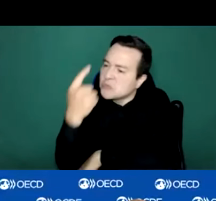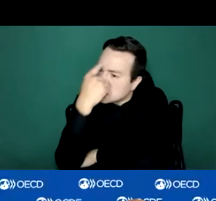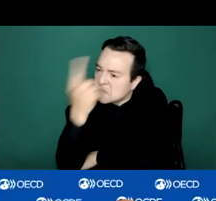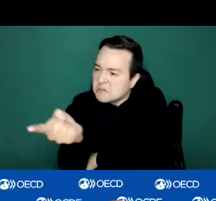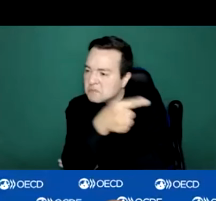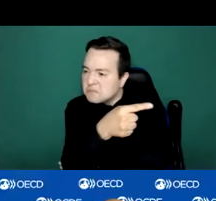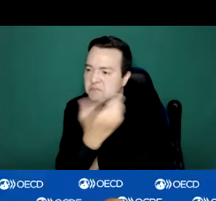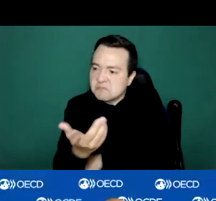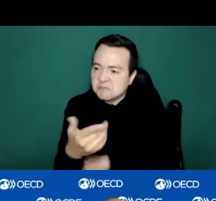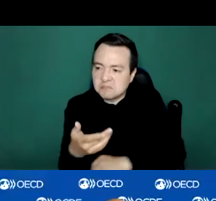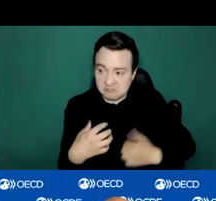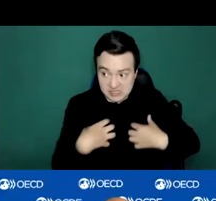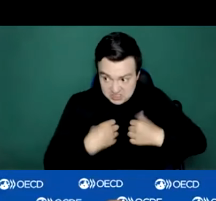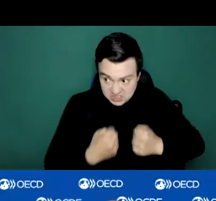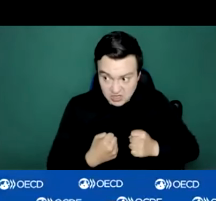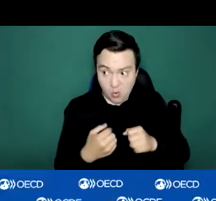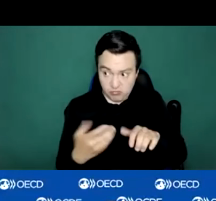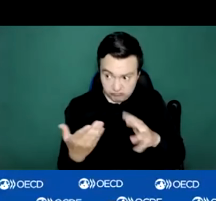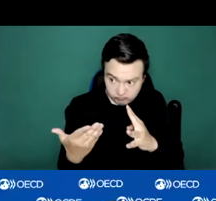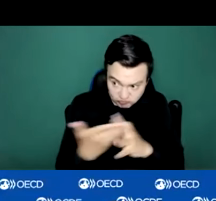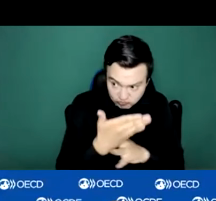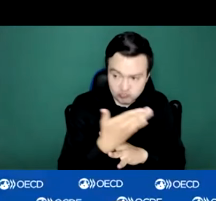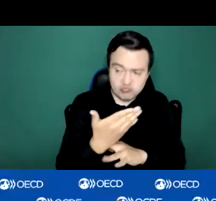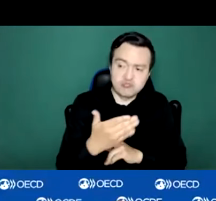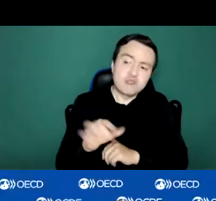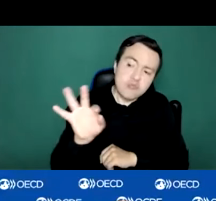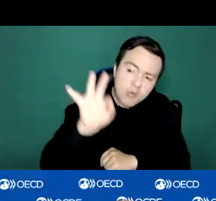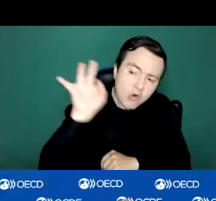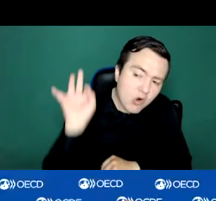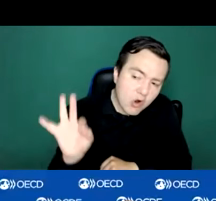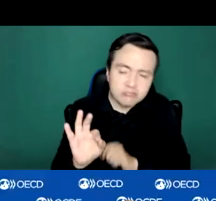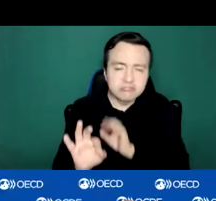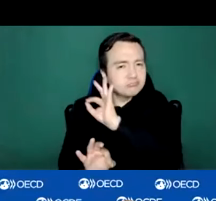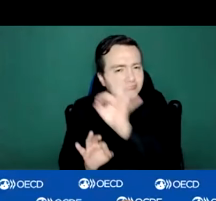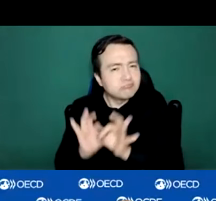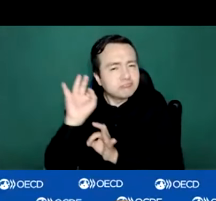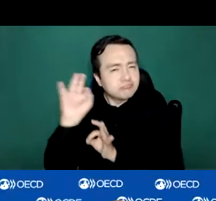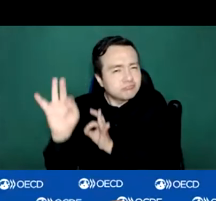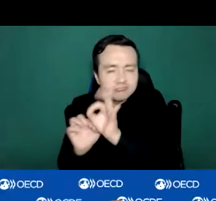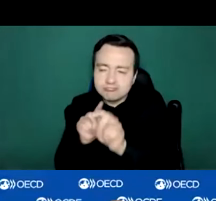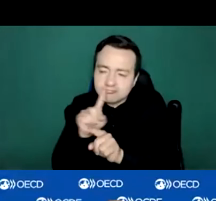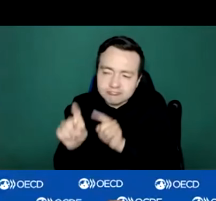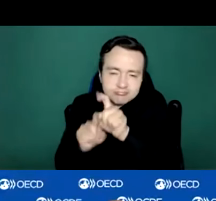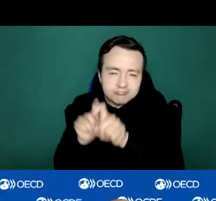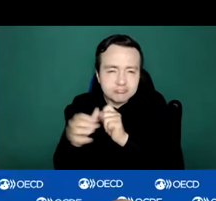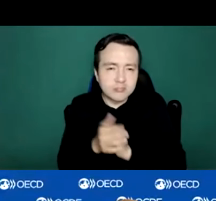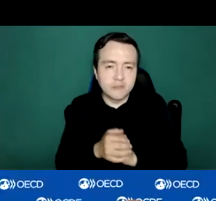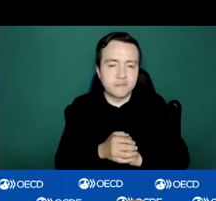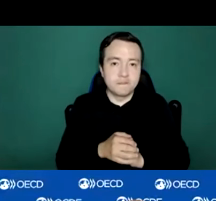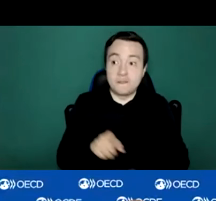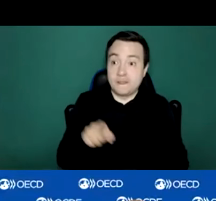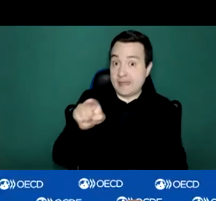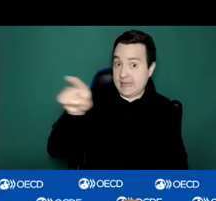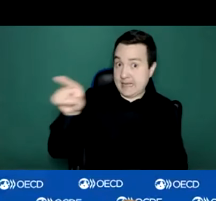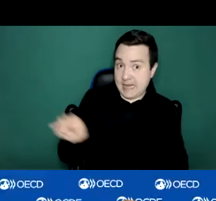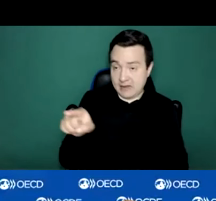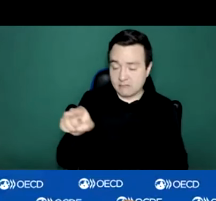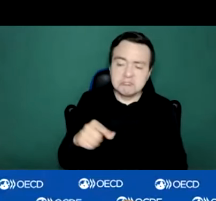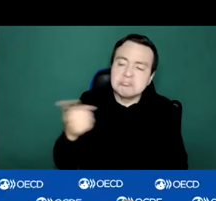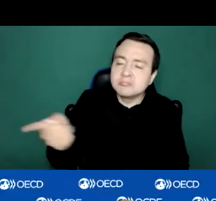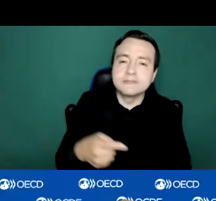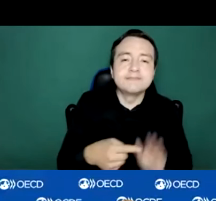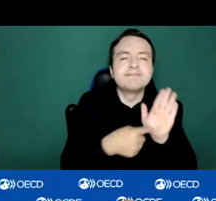day, about half of the people say that they could get an appointment. And what struck me was that the